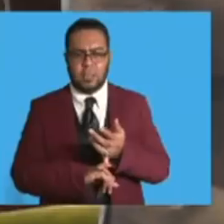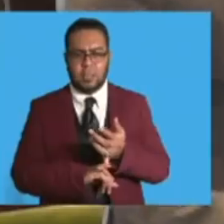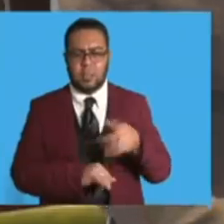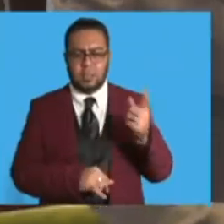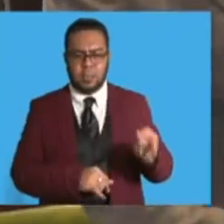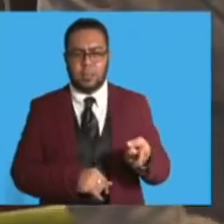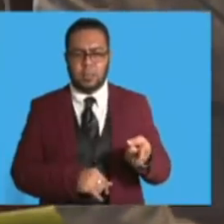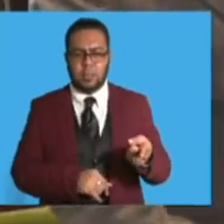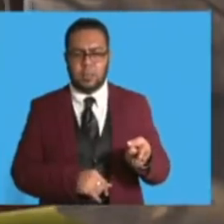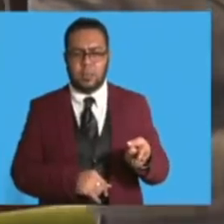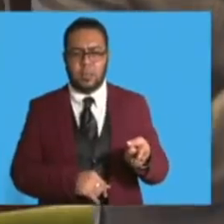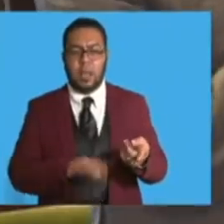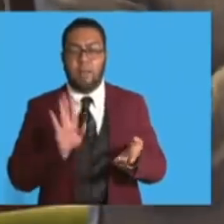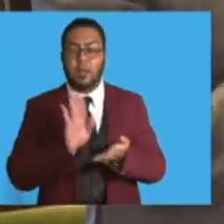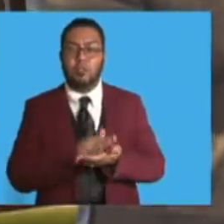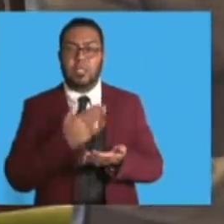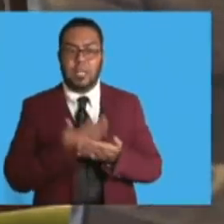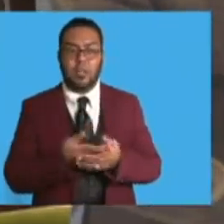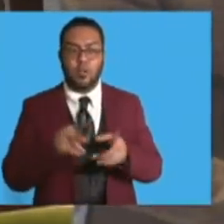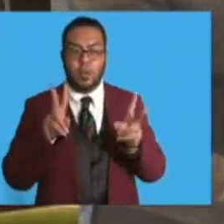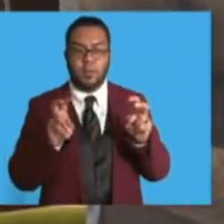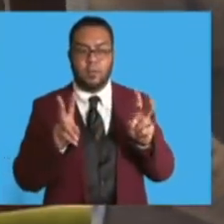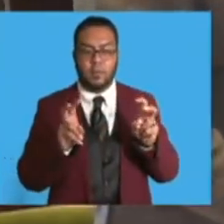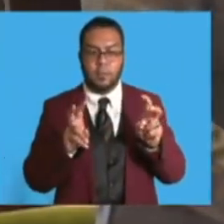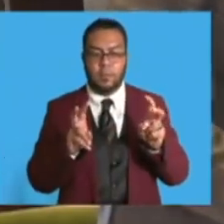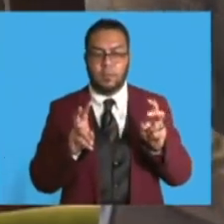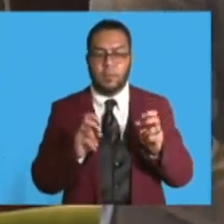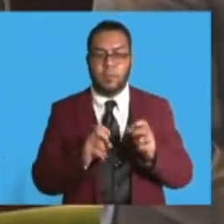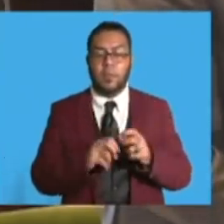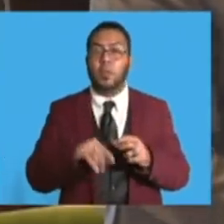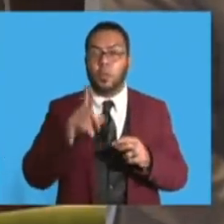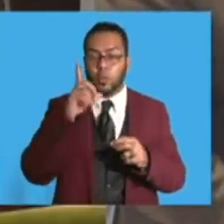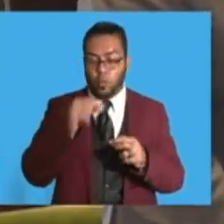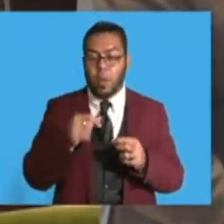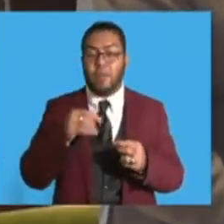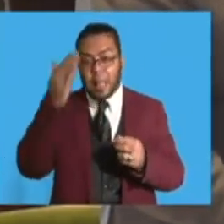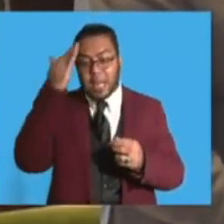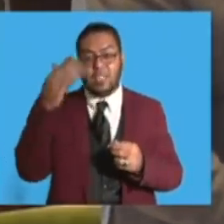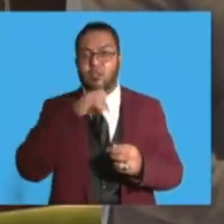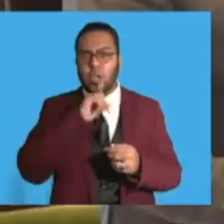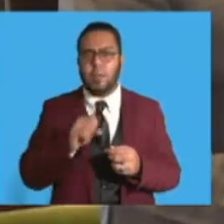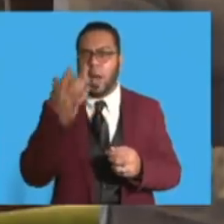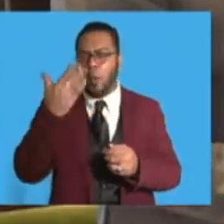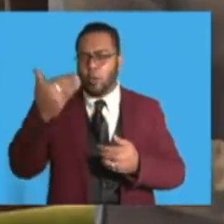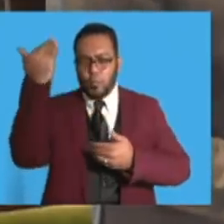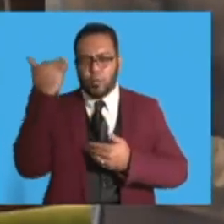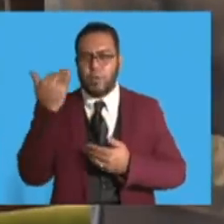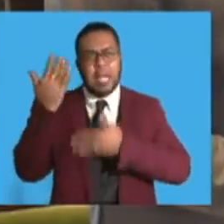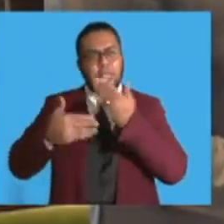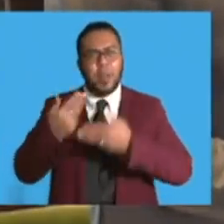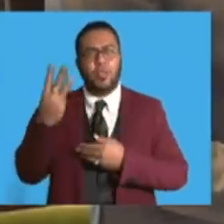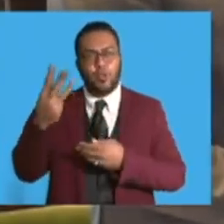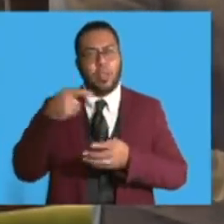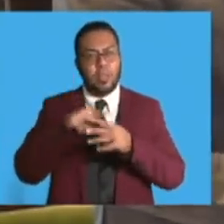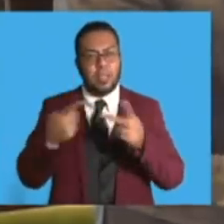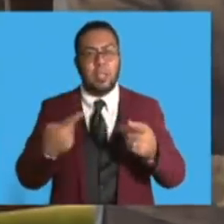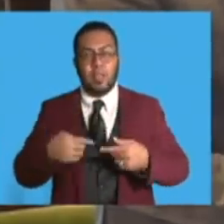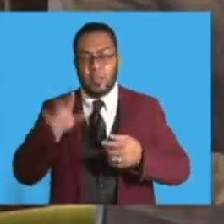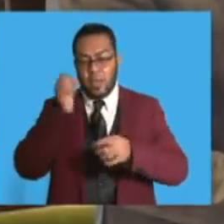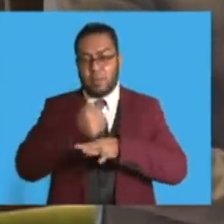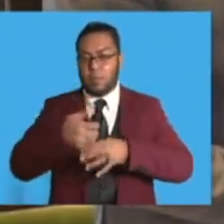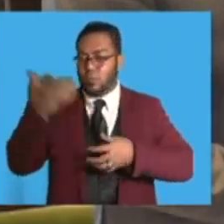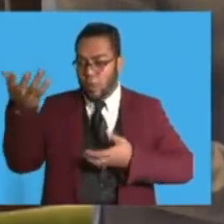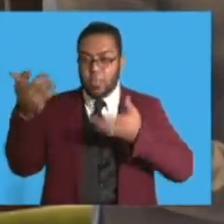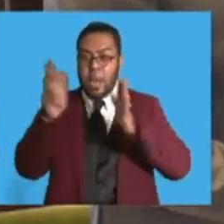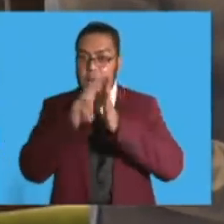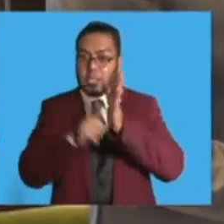and I have it translated. You have the subtitles, you can watch the video. It says, ladies and gentlemen, I want to briefly explain three things. The government is divided into three major parts, the